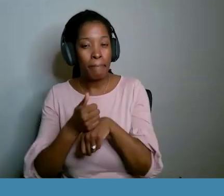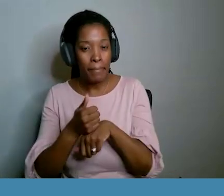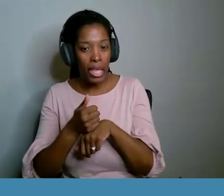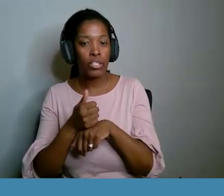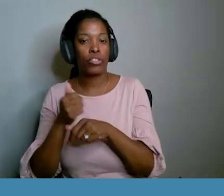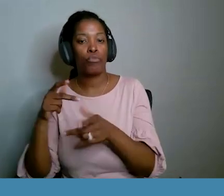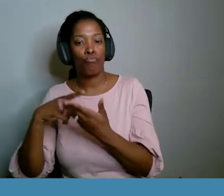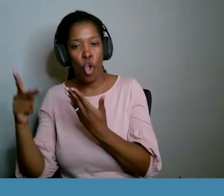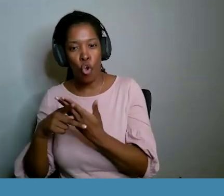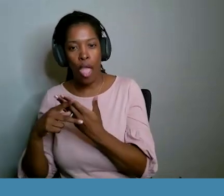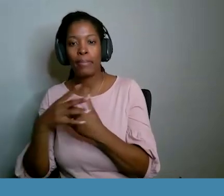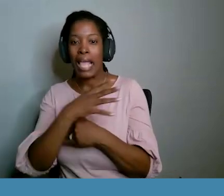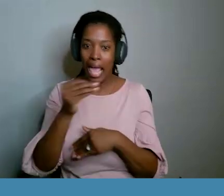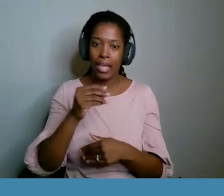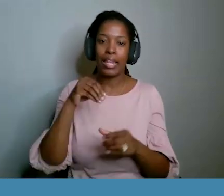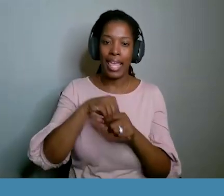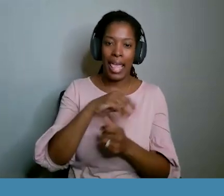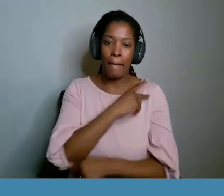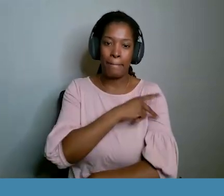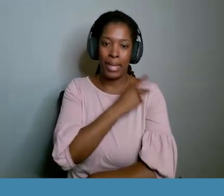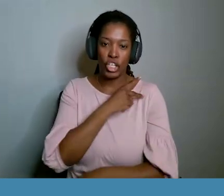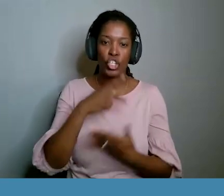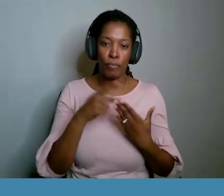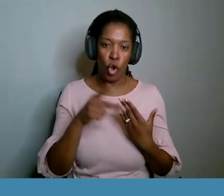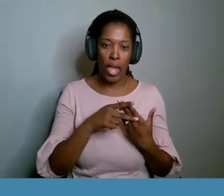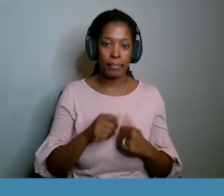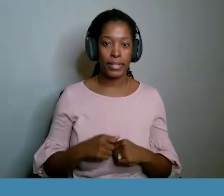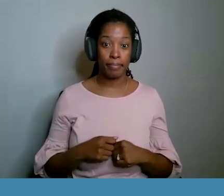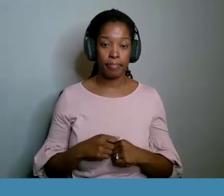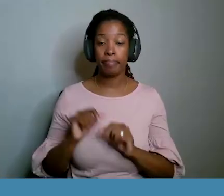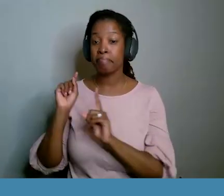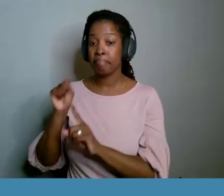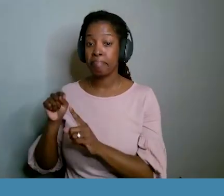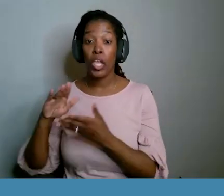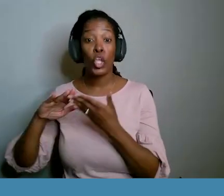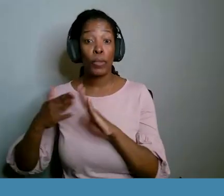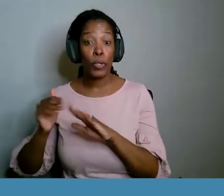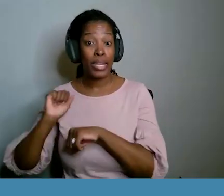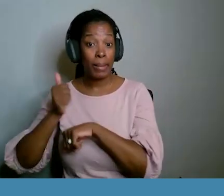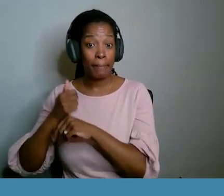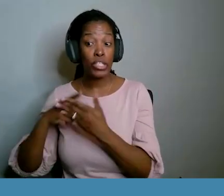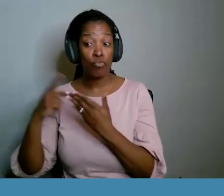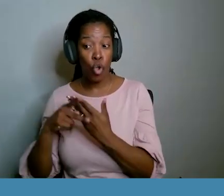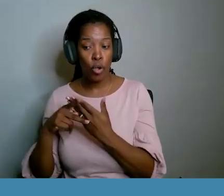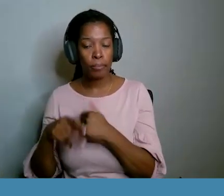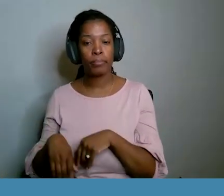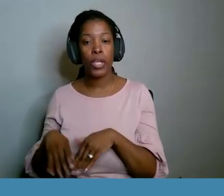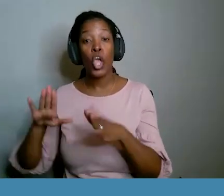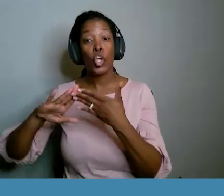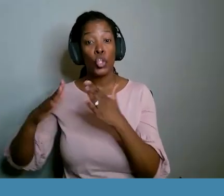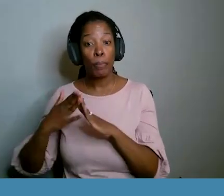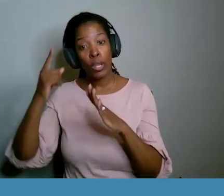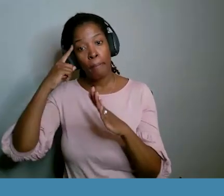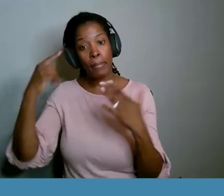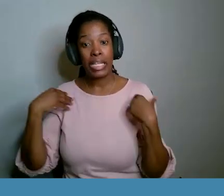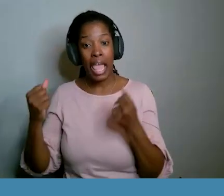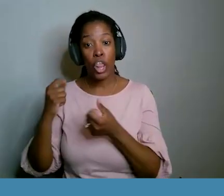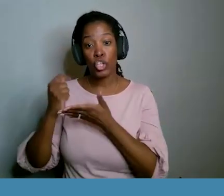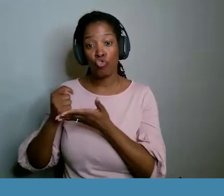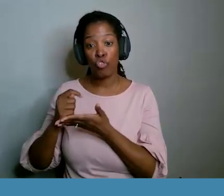inpatient programs. So starting with our community-based programs, we have community mental health treatment